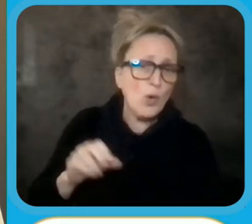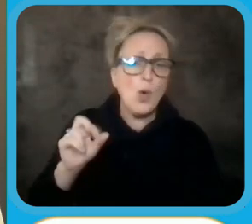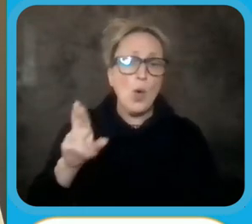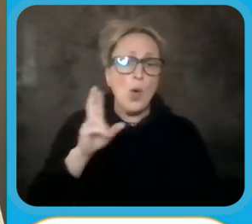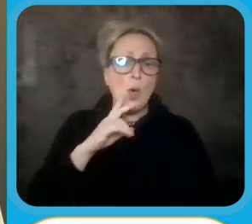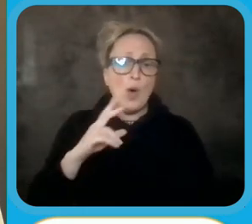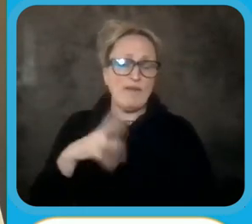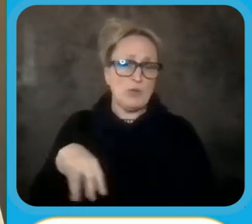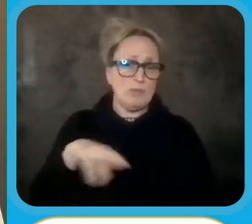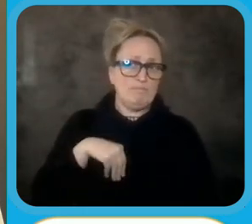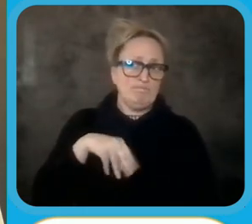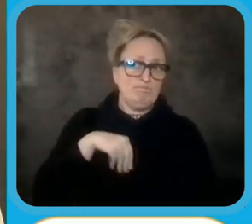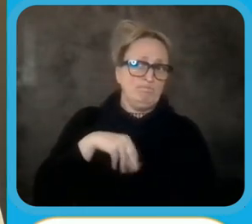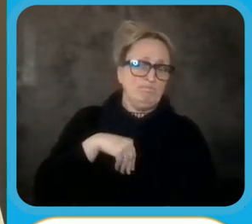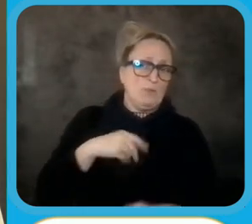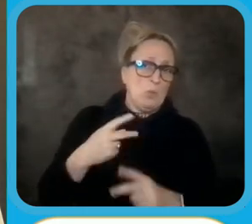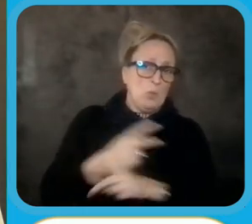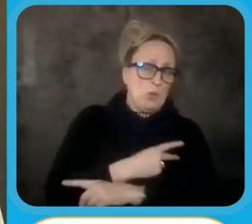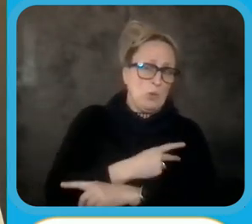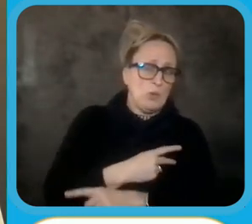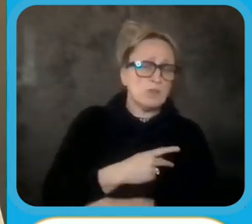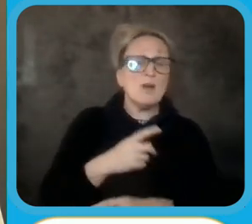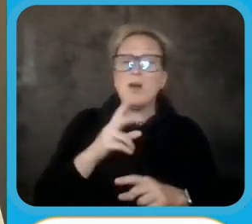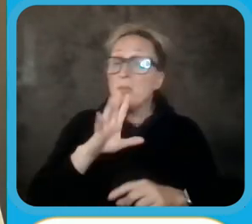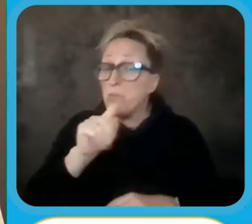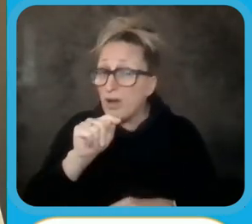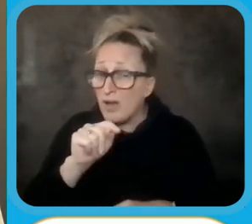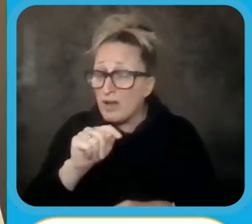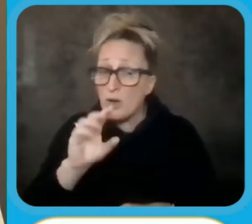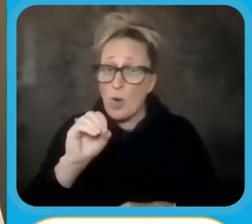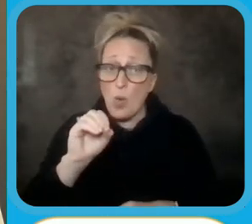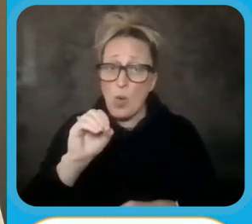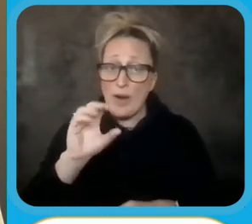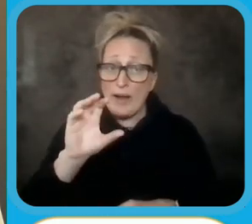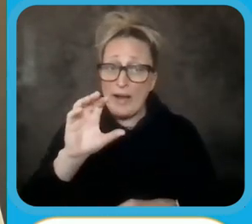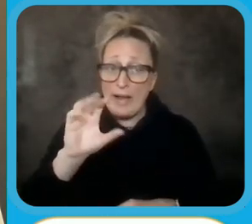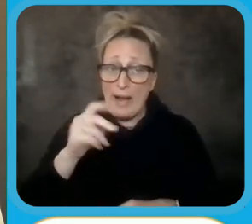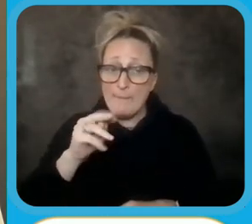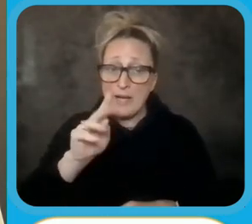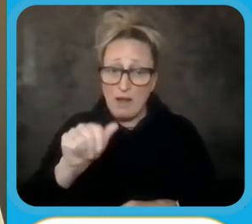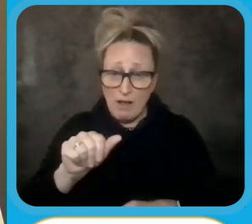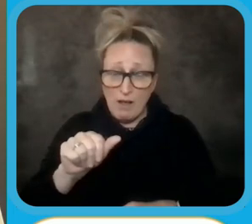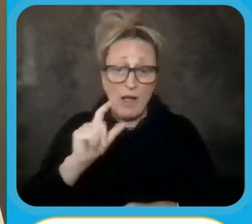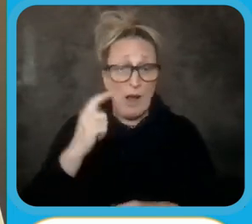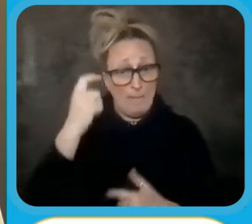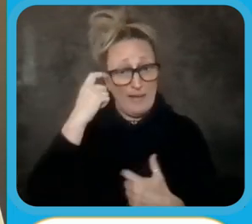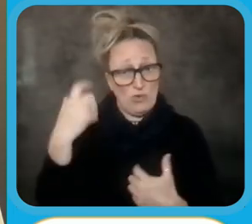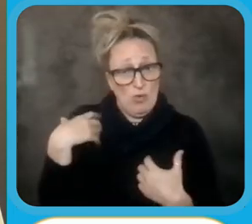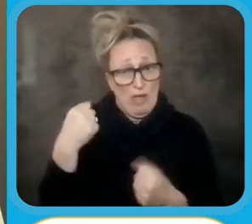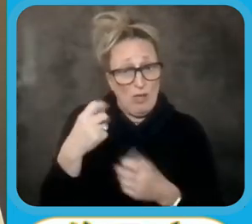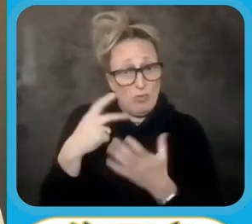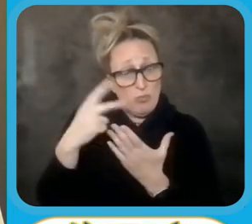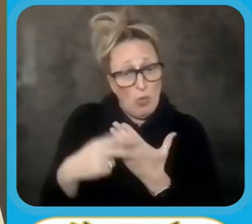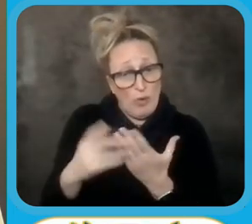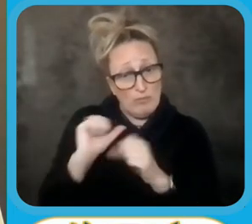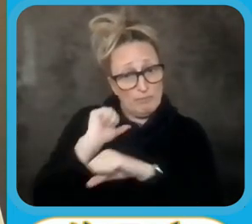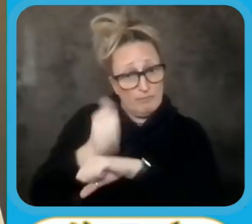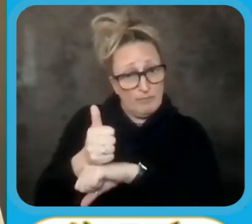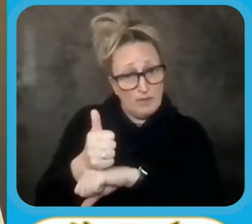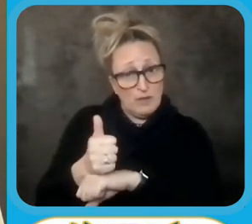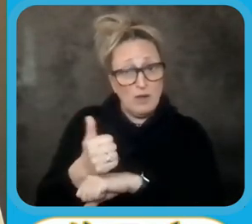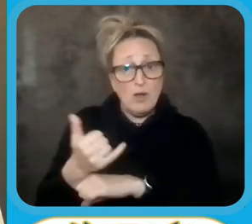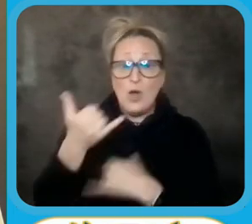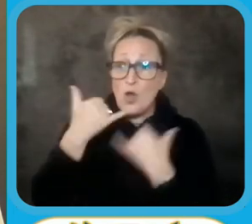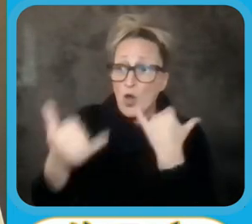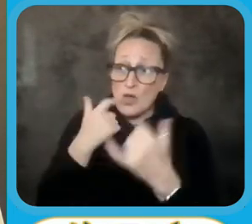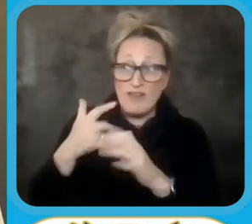worse. But the result of that is that at OCAPICA, our mental health program, we've had our calls have